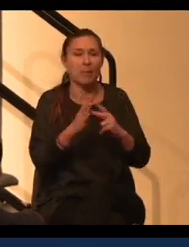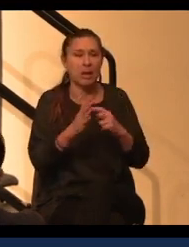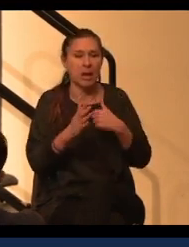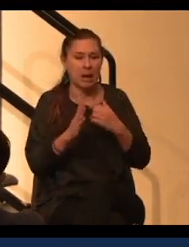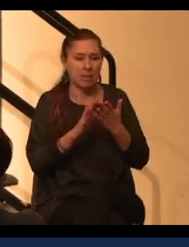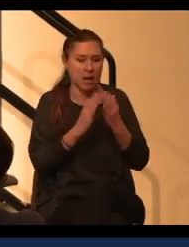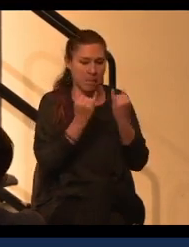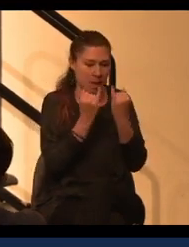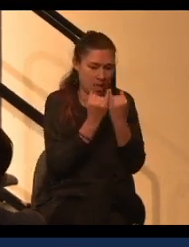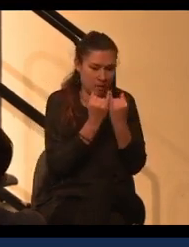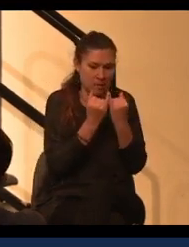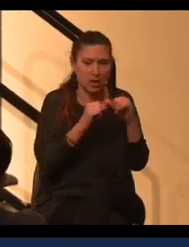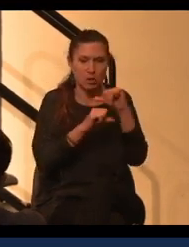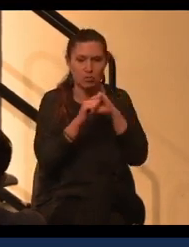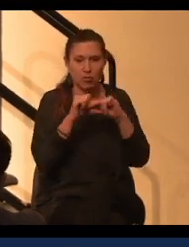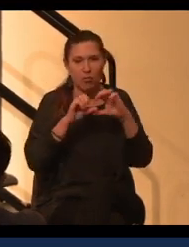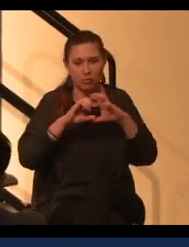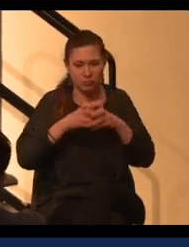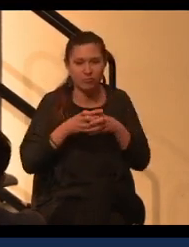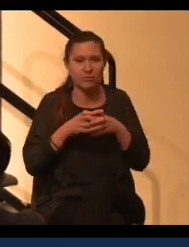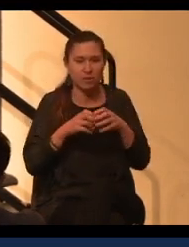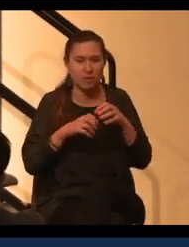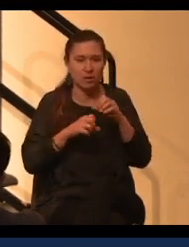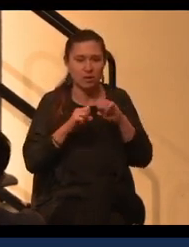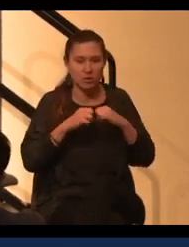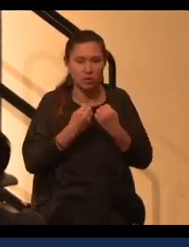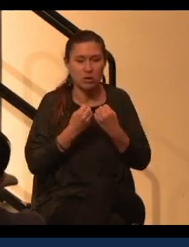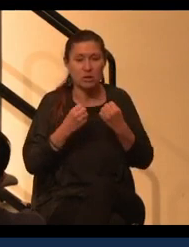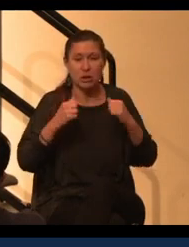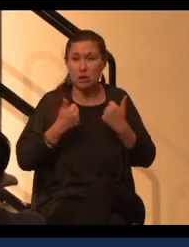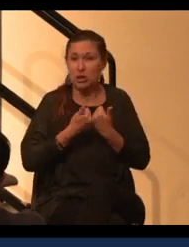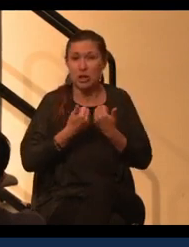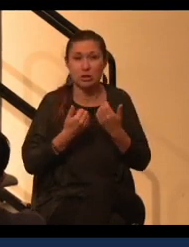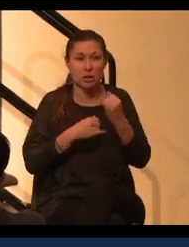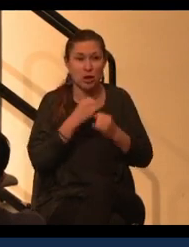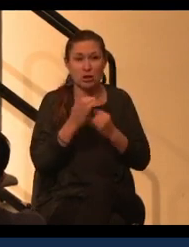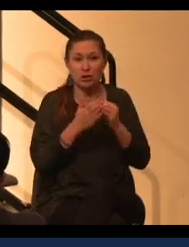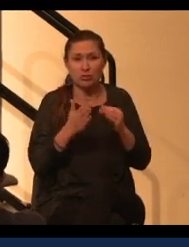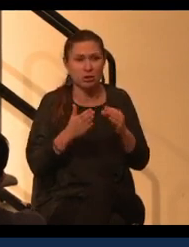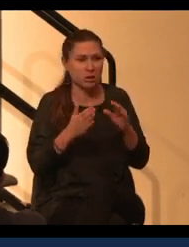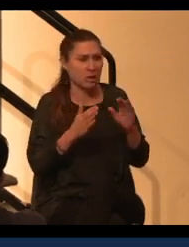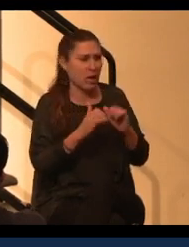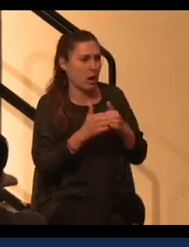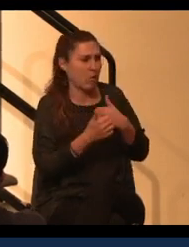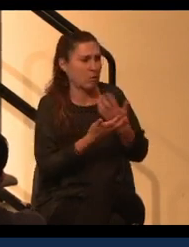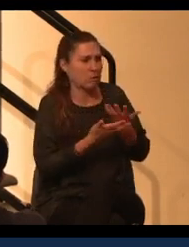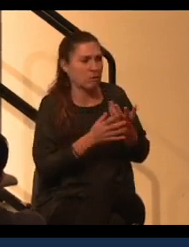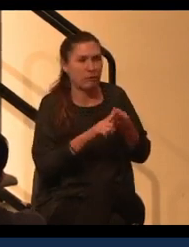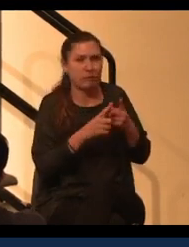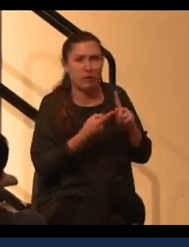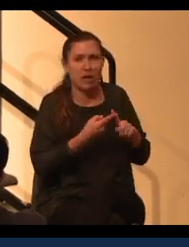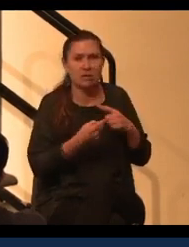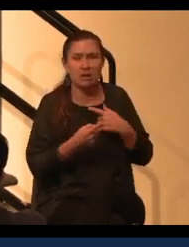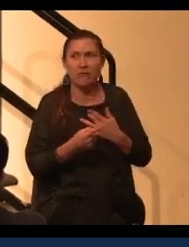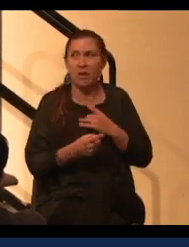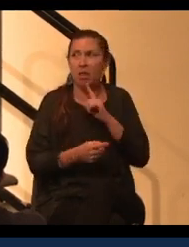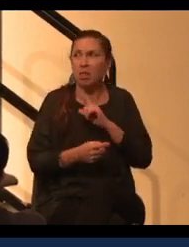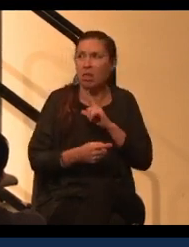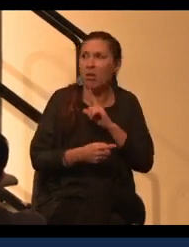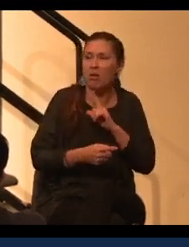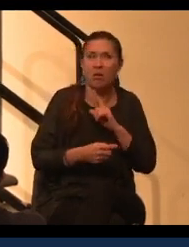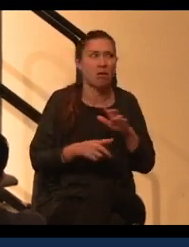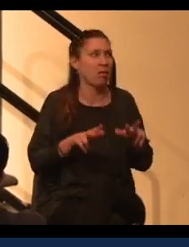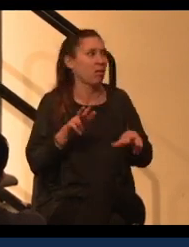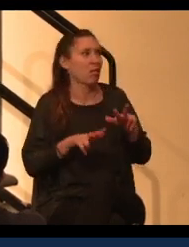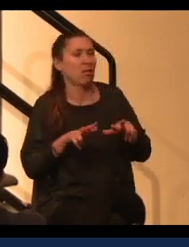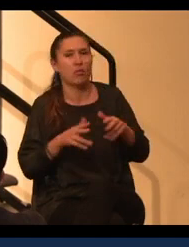the biggest challenges for internationals is not making friends, is loneliness, you know, the unfamiliarity of going